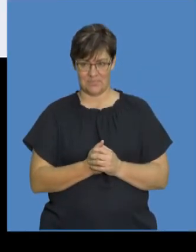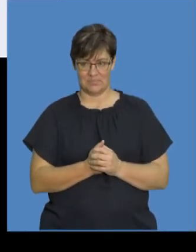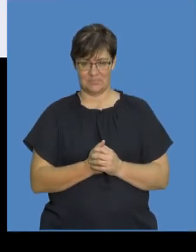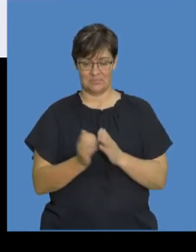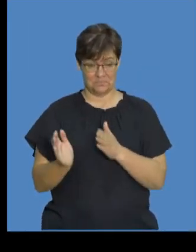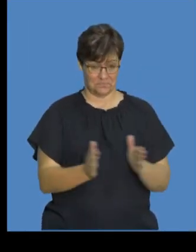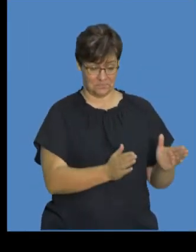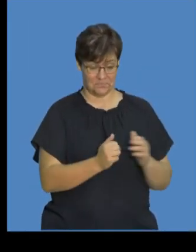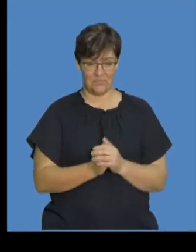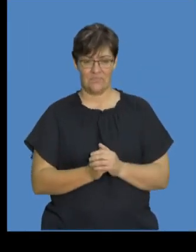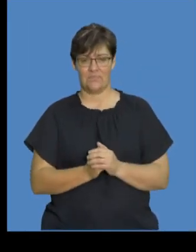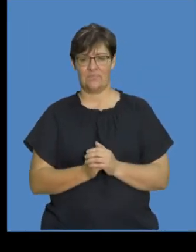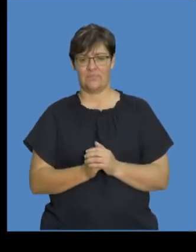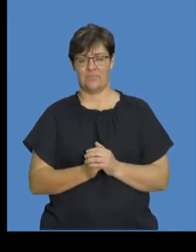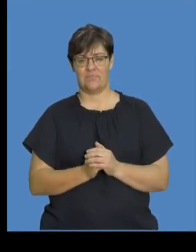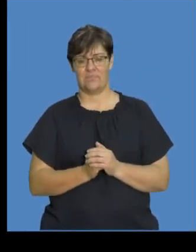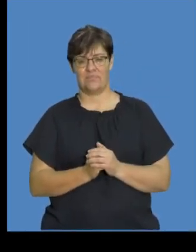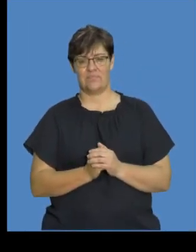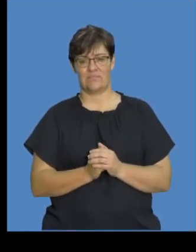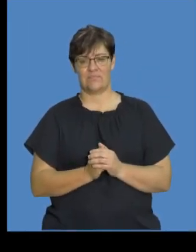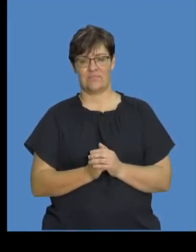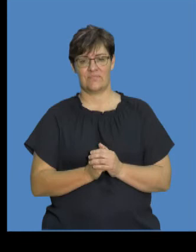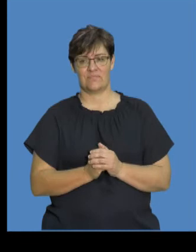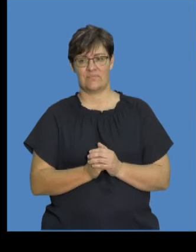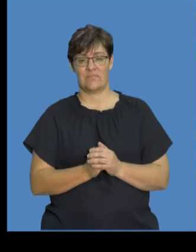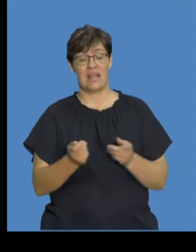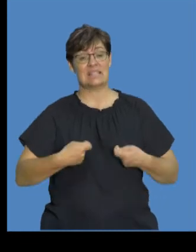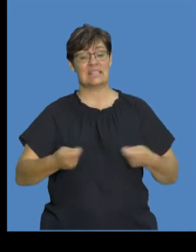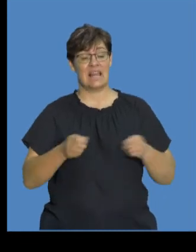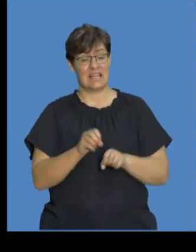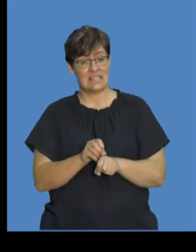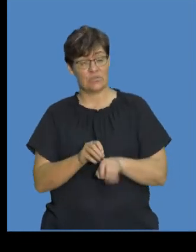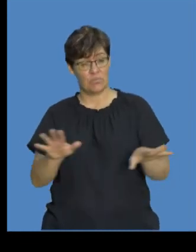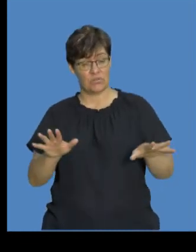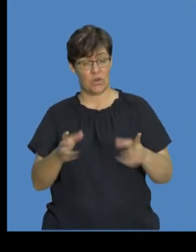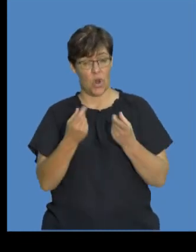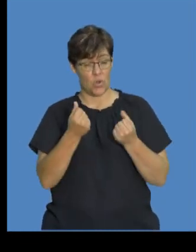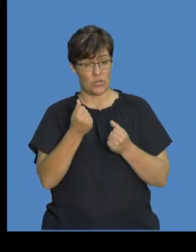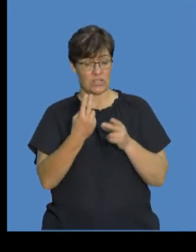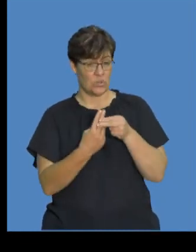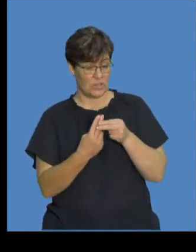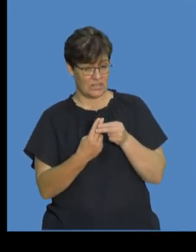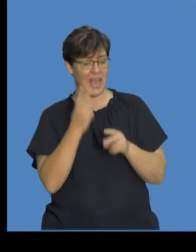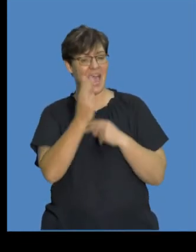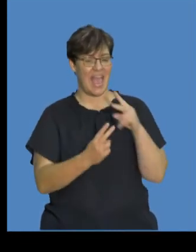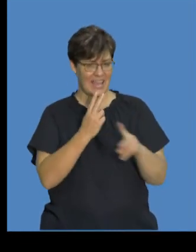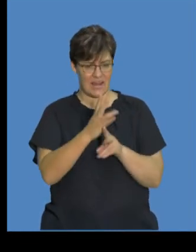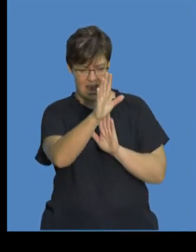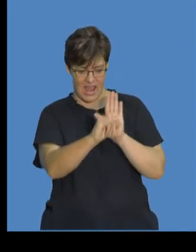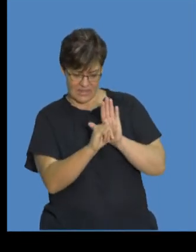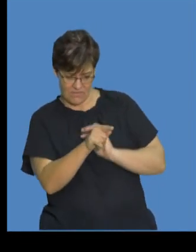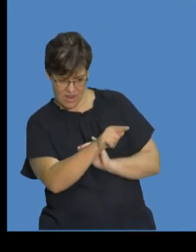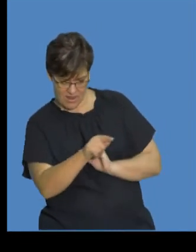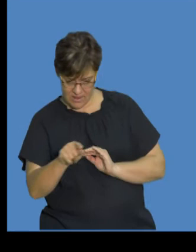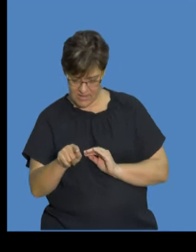calculations. Okay. If you look at your selling and distribution cost per unit, once again, go